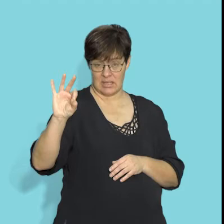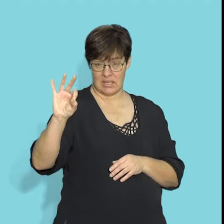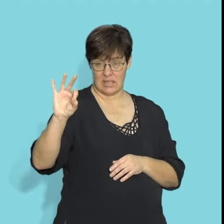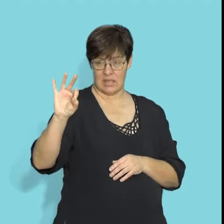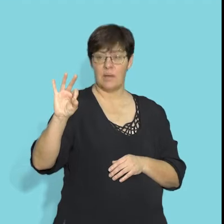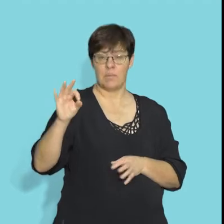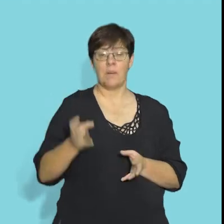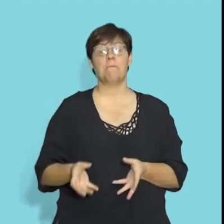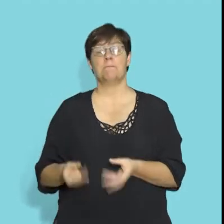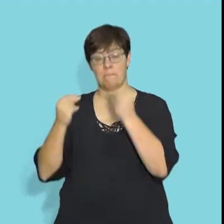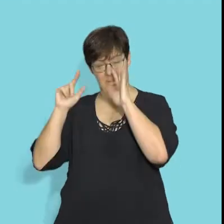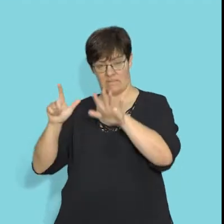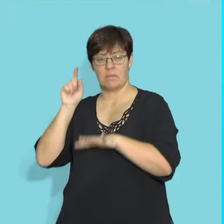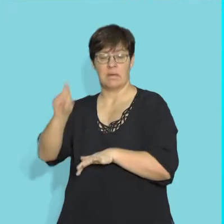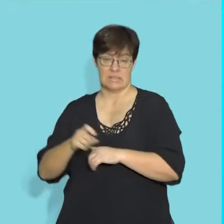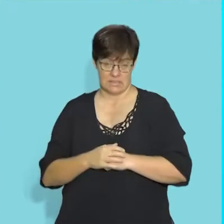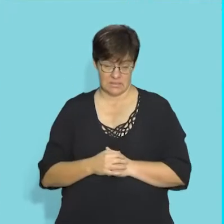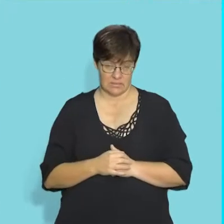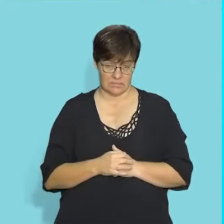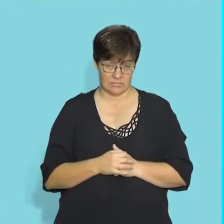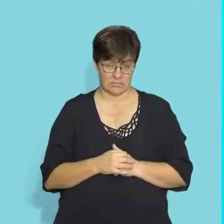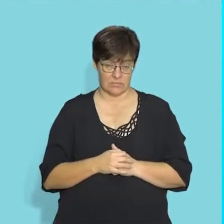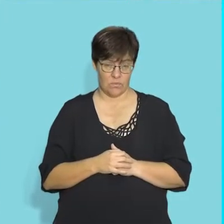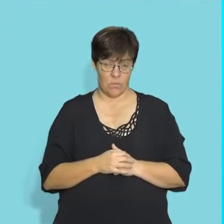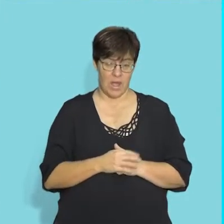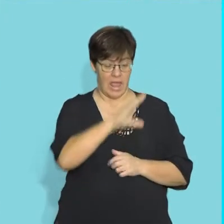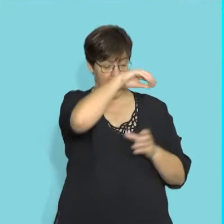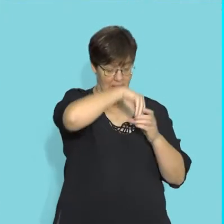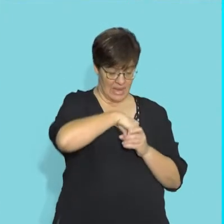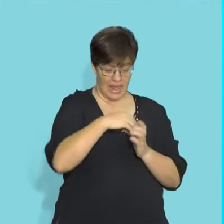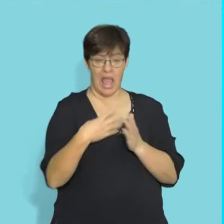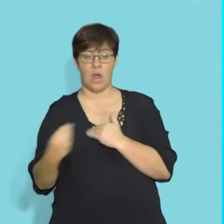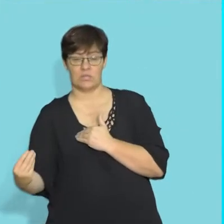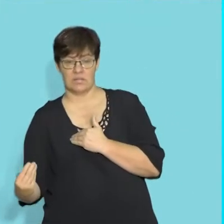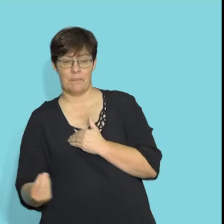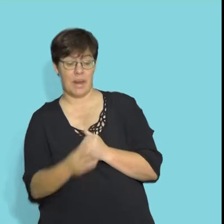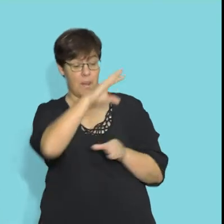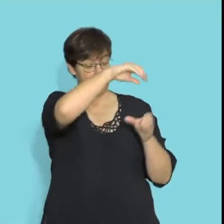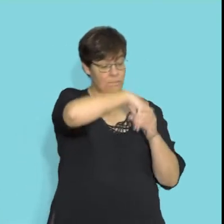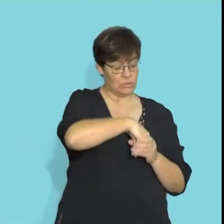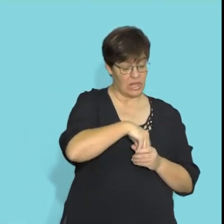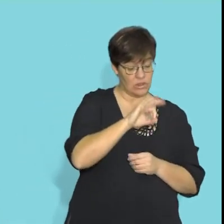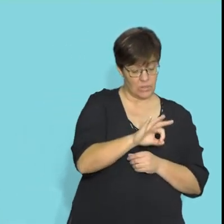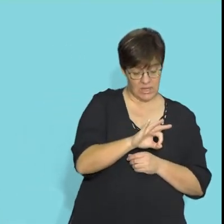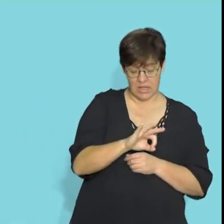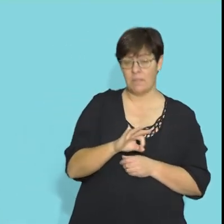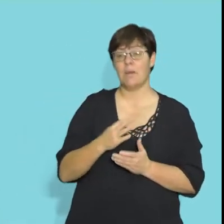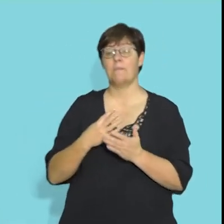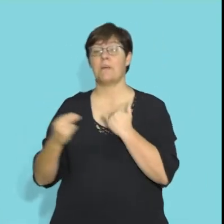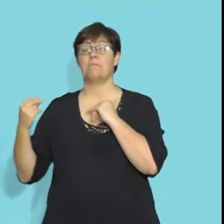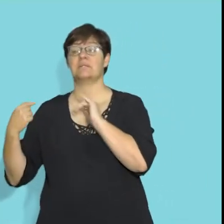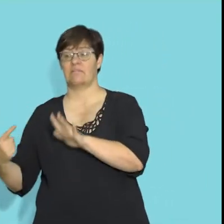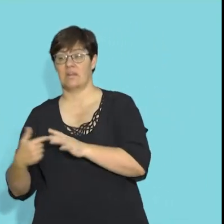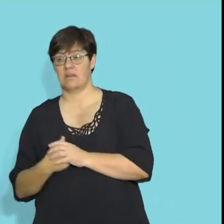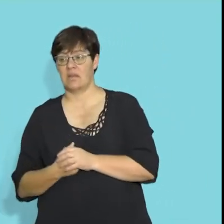out 7. That's the whole point about a function, is its input and output. And similarly, if I put in minus 6, I must get